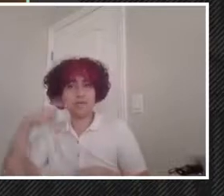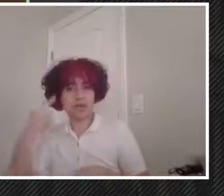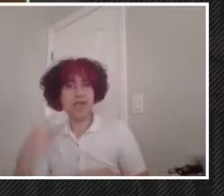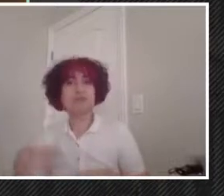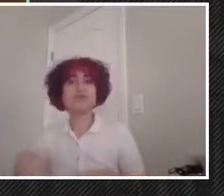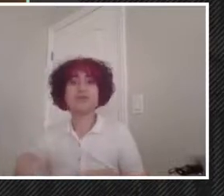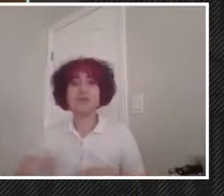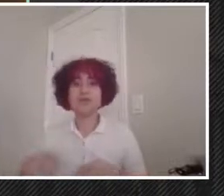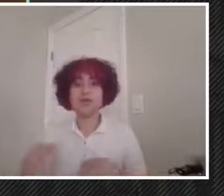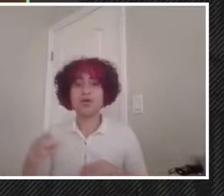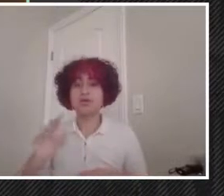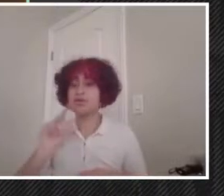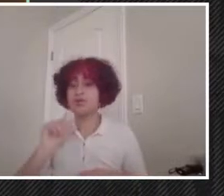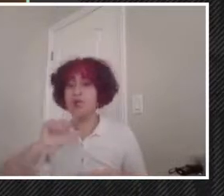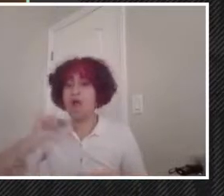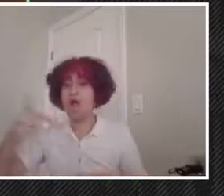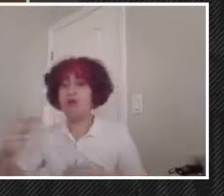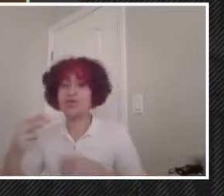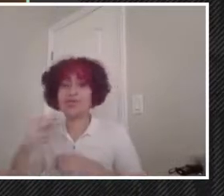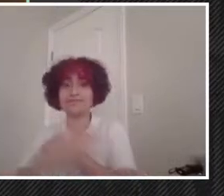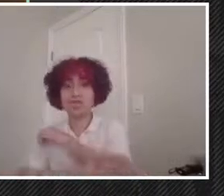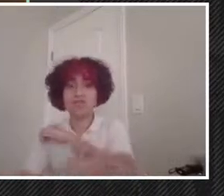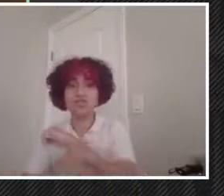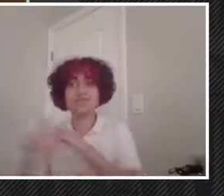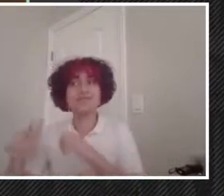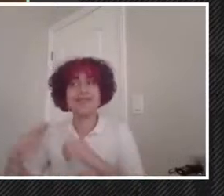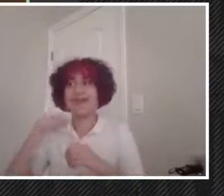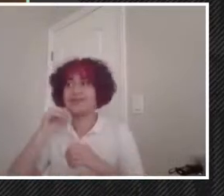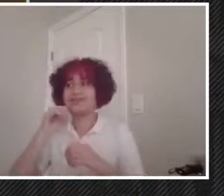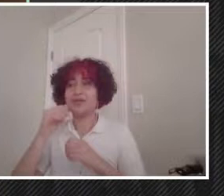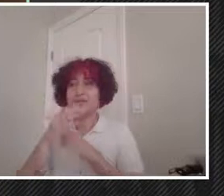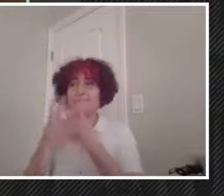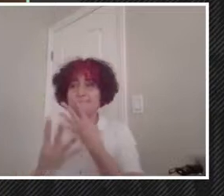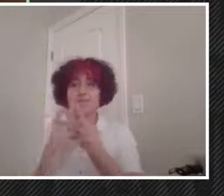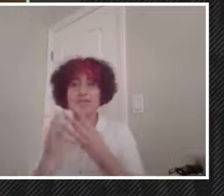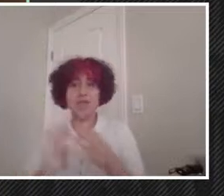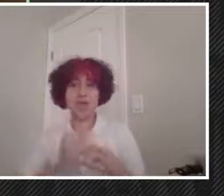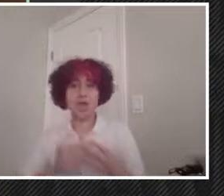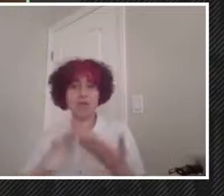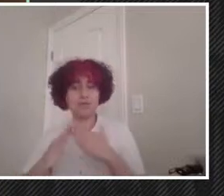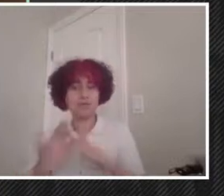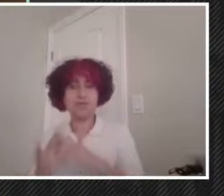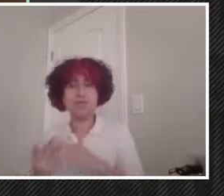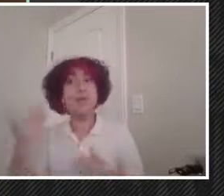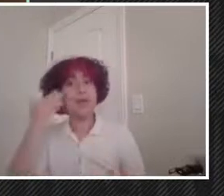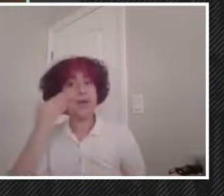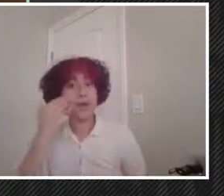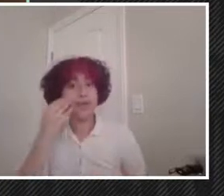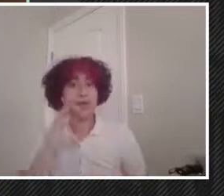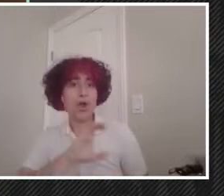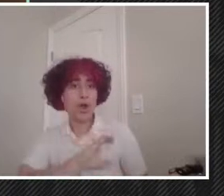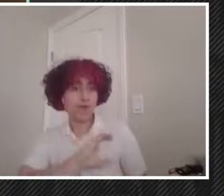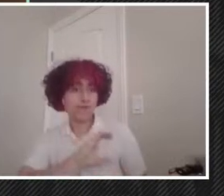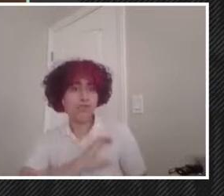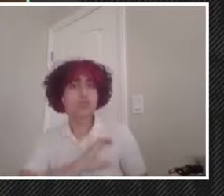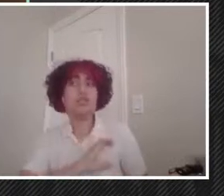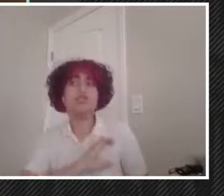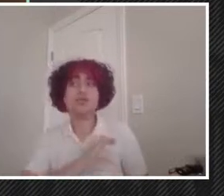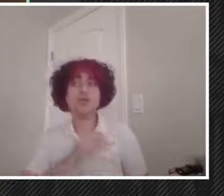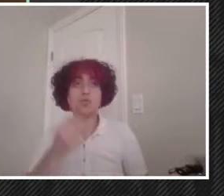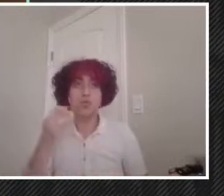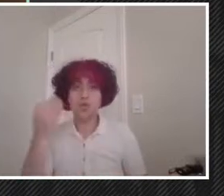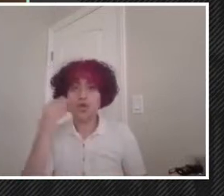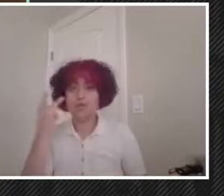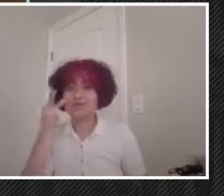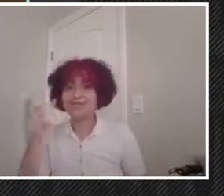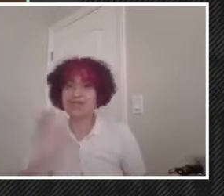without making our communities less safe. In fact, they make them stronger. And we know that there are officers like the officer who murdered Tatiana